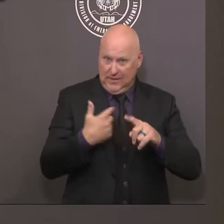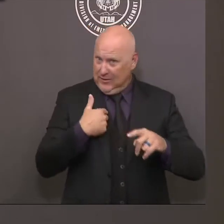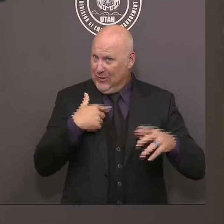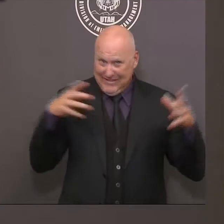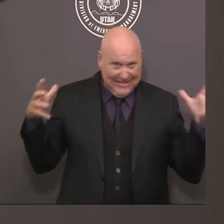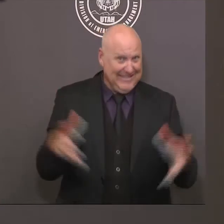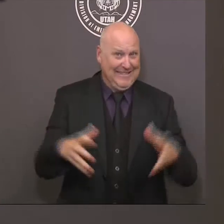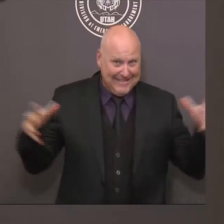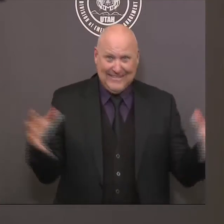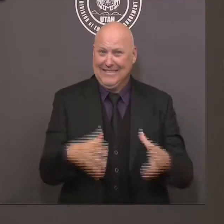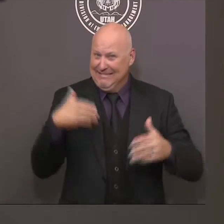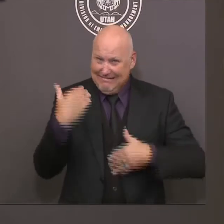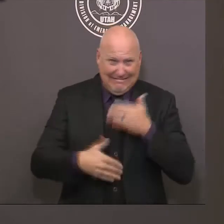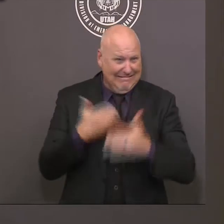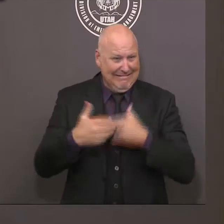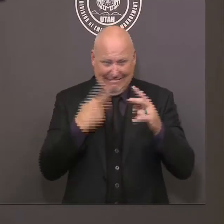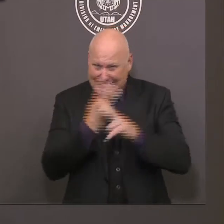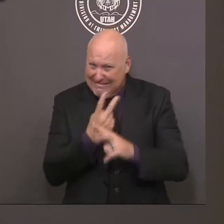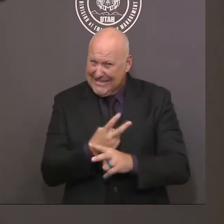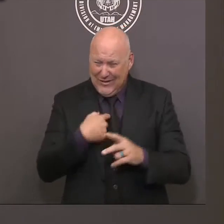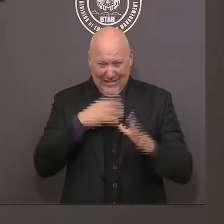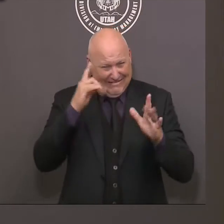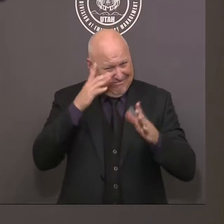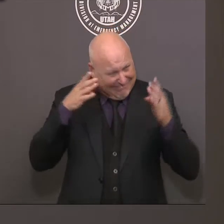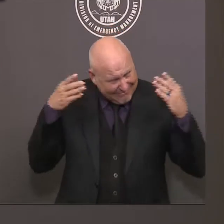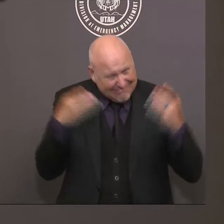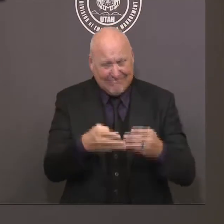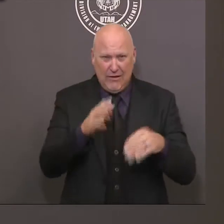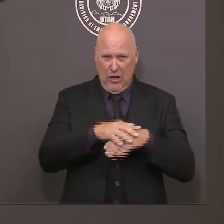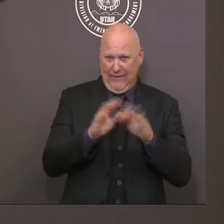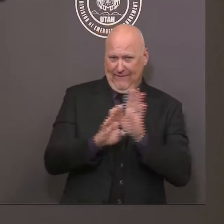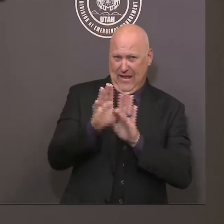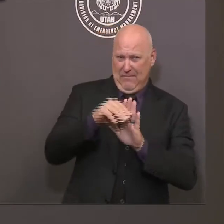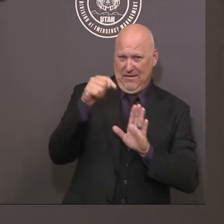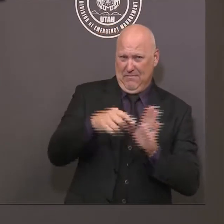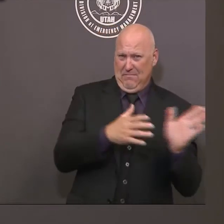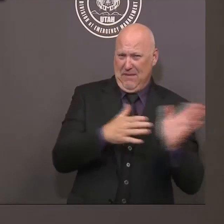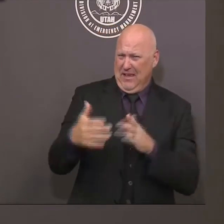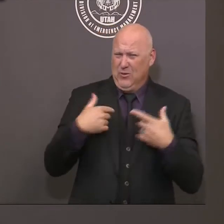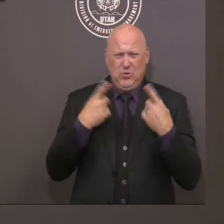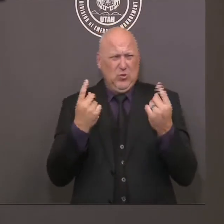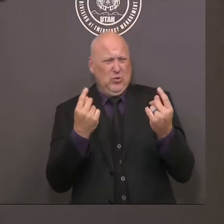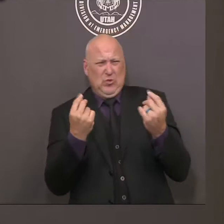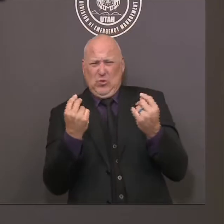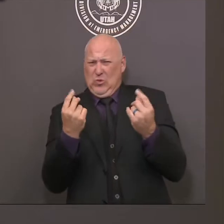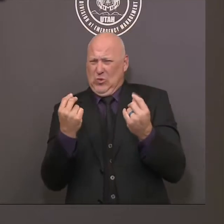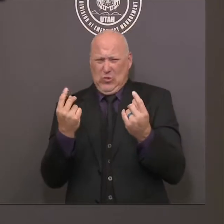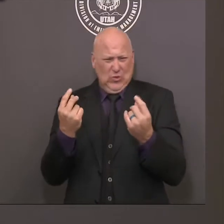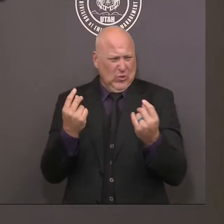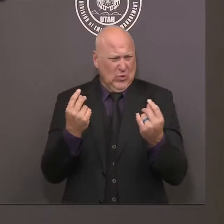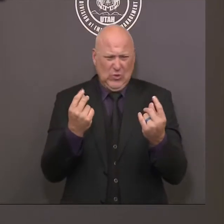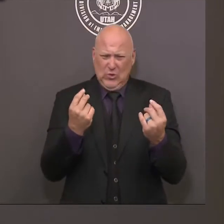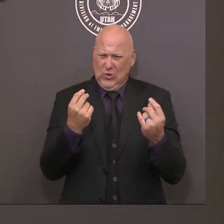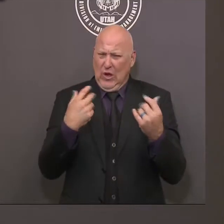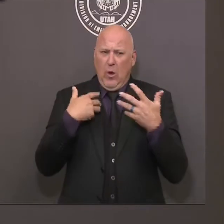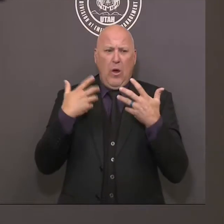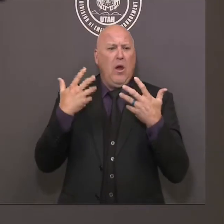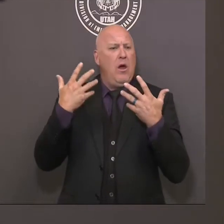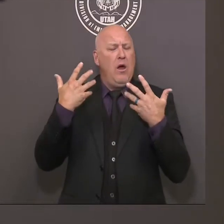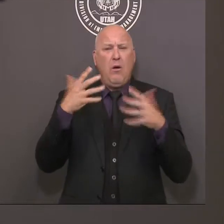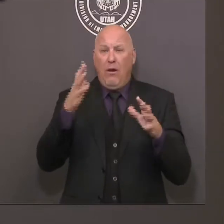full attention to navigating Utah from the depths of the pandemic back to public and economic